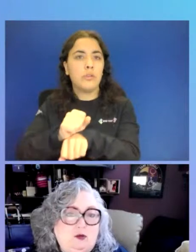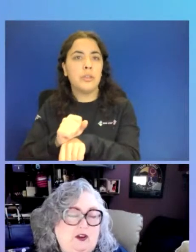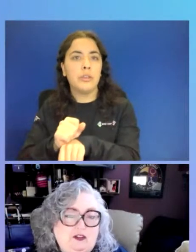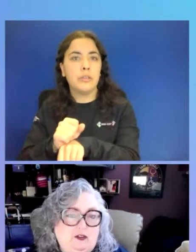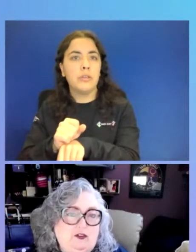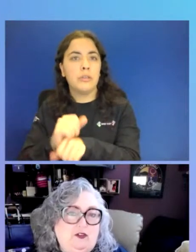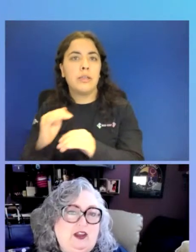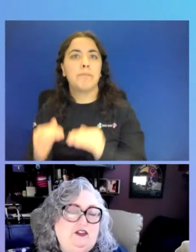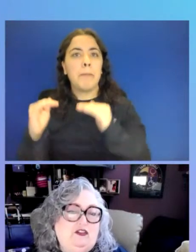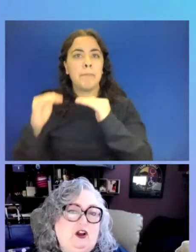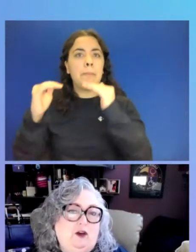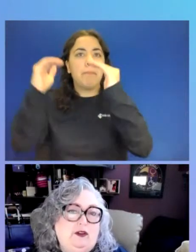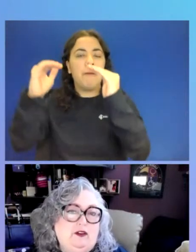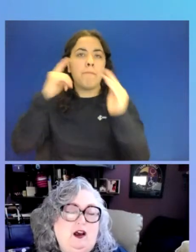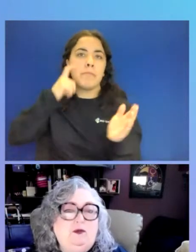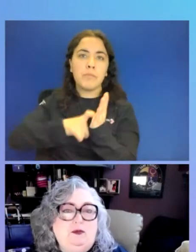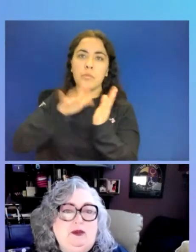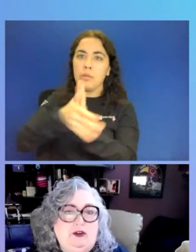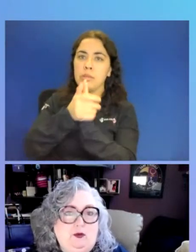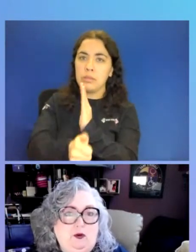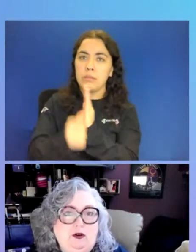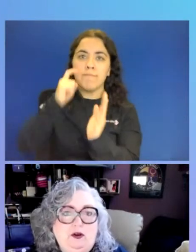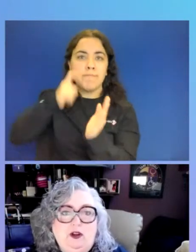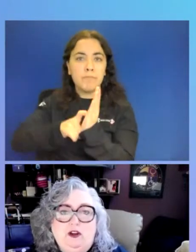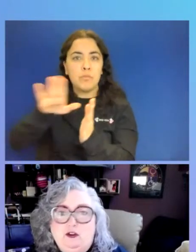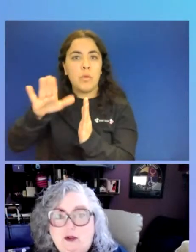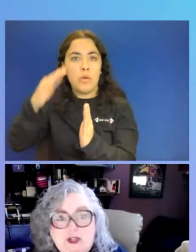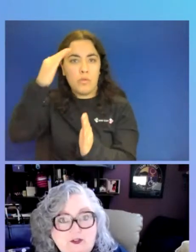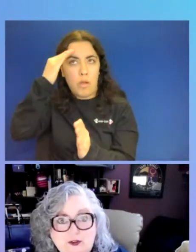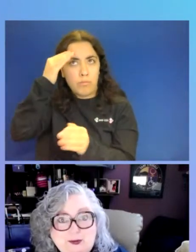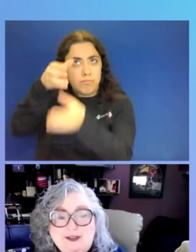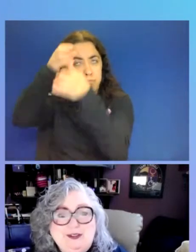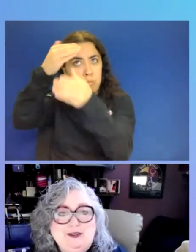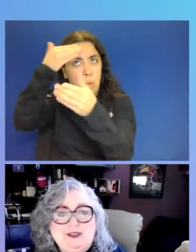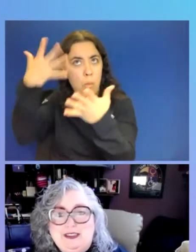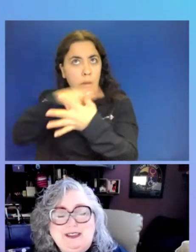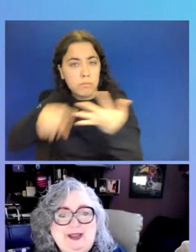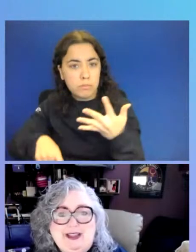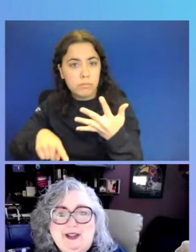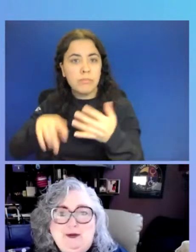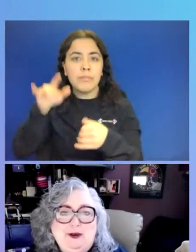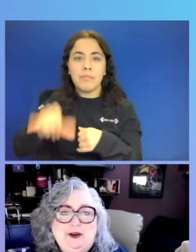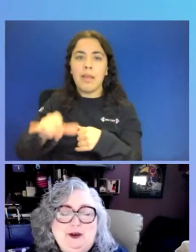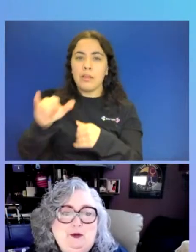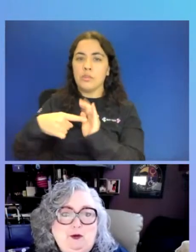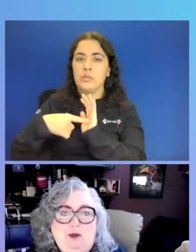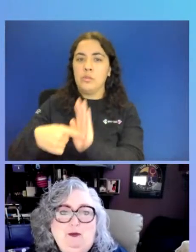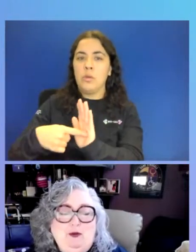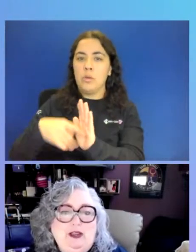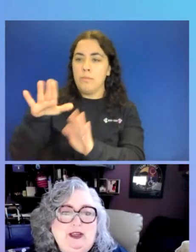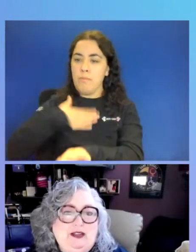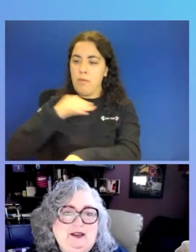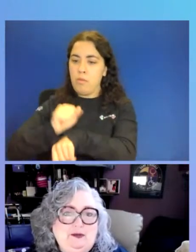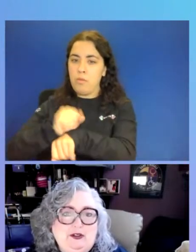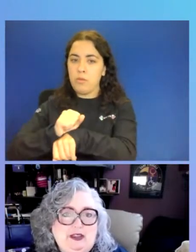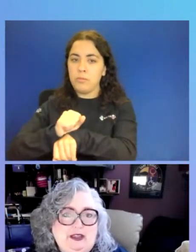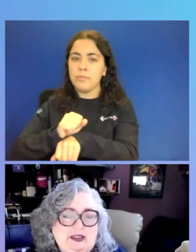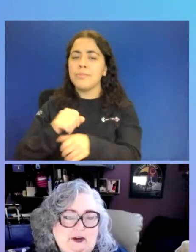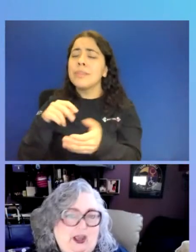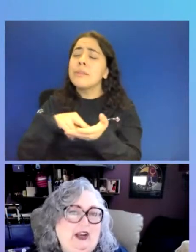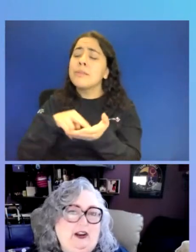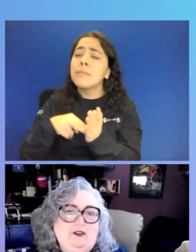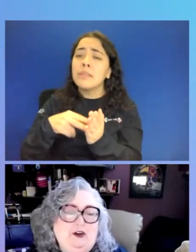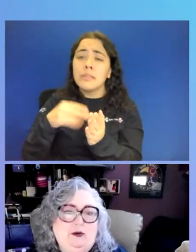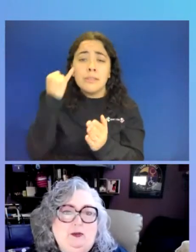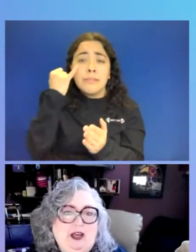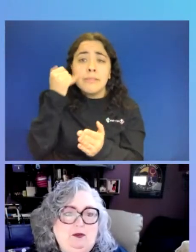knowledge. Professional certification should always complement your work, your transferable skills. It doesn't mean that when you come into work in accessibility